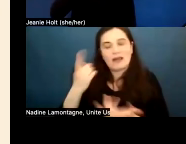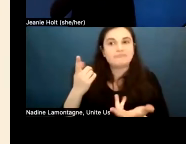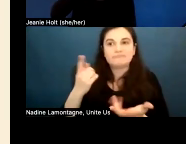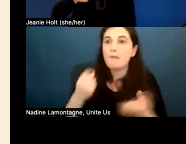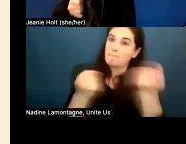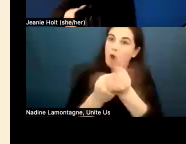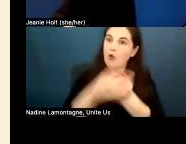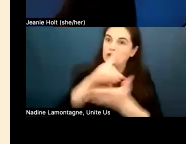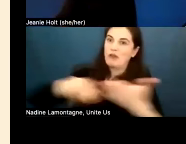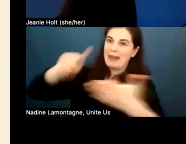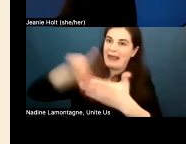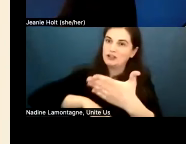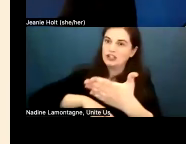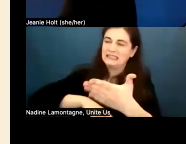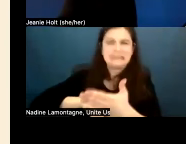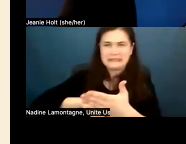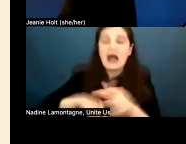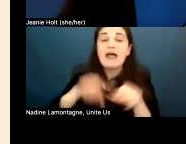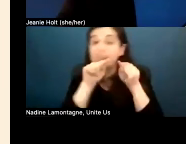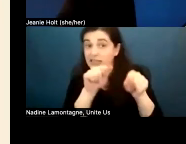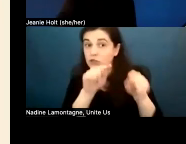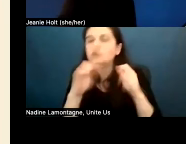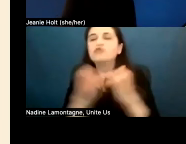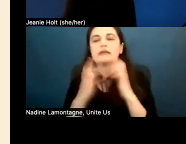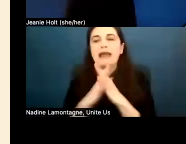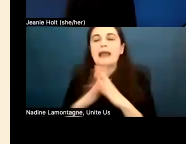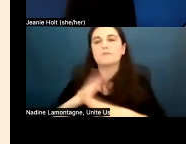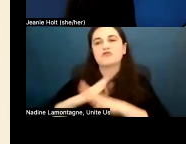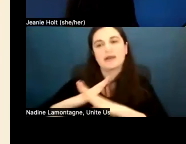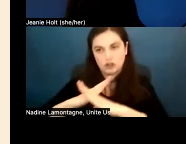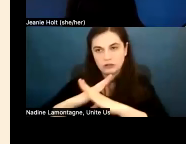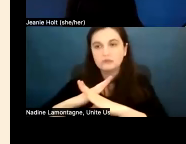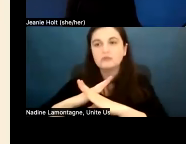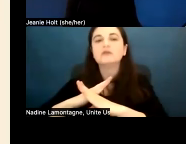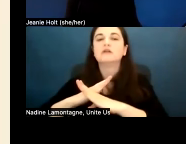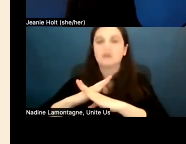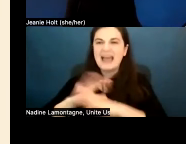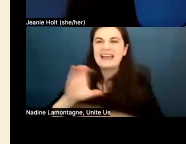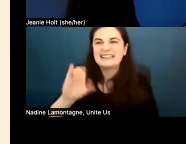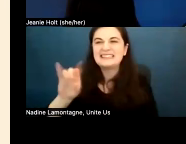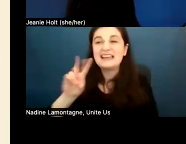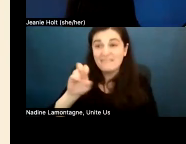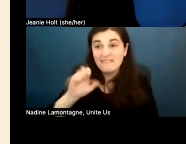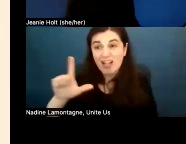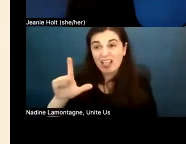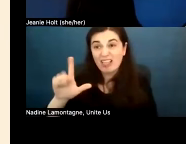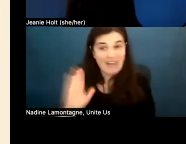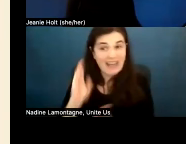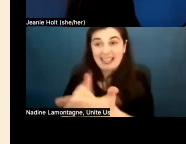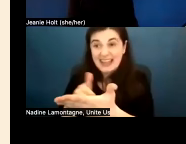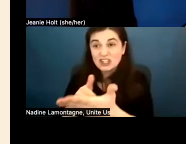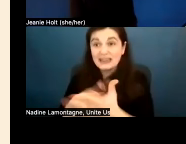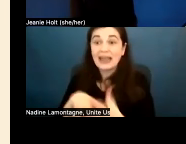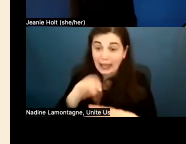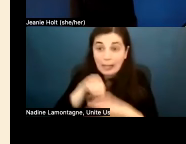would actually create a protected class and create a civil violation for anyone, including teachers in